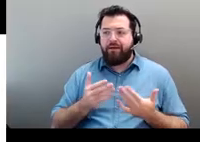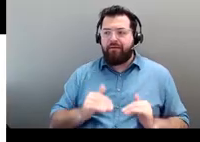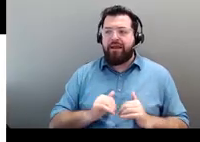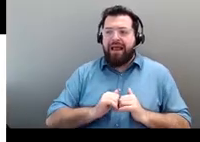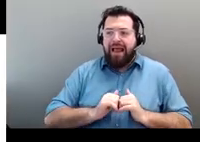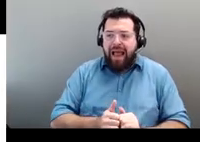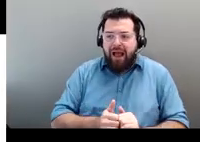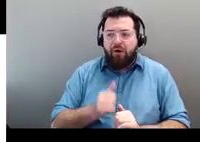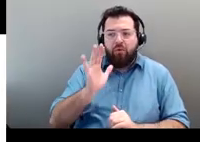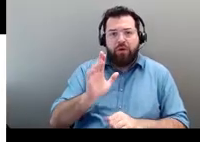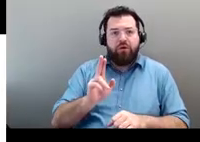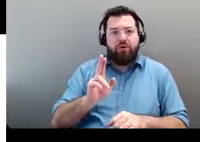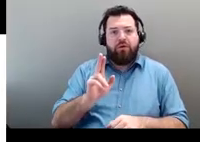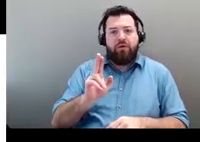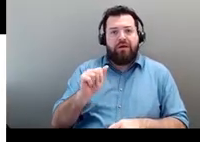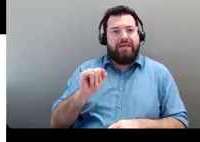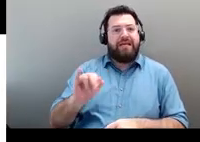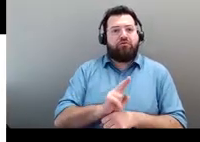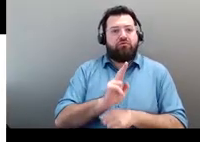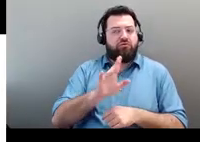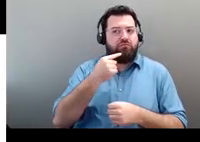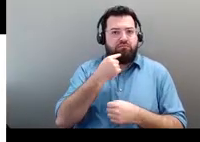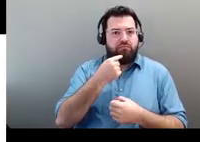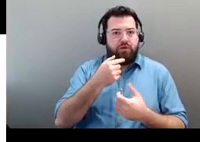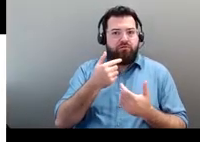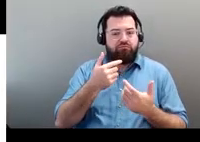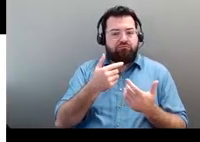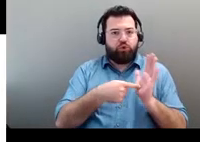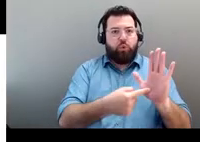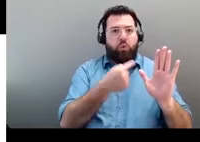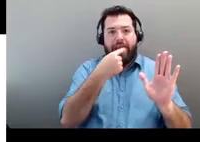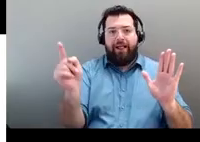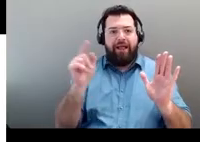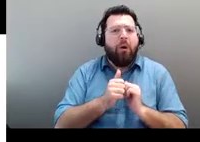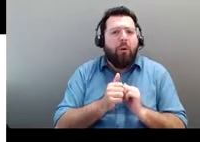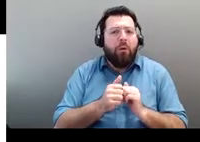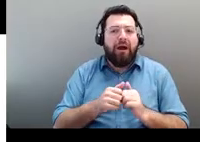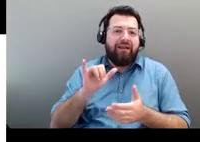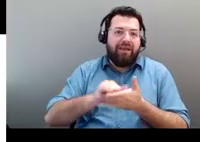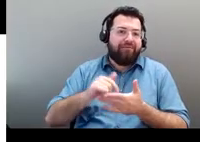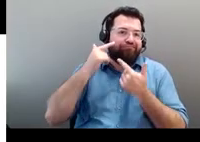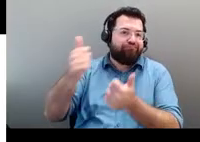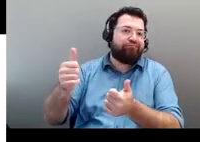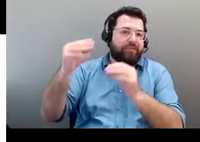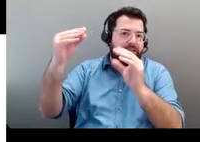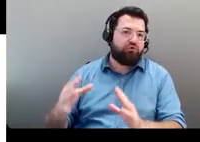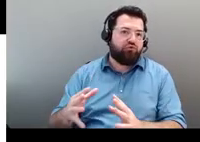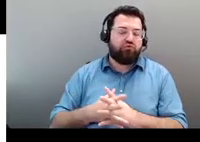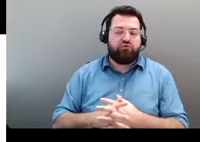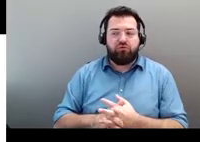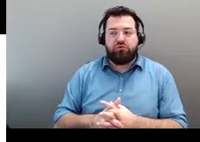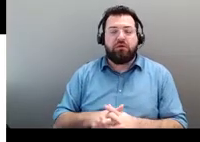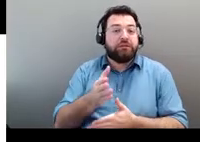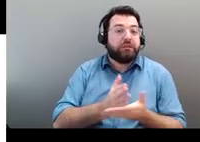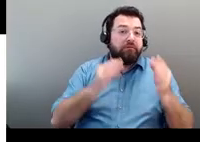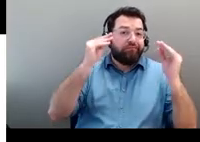use be disclosed? And that, of course, is up to the instructor. Some